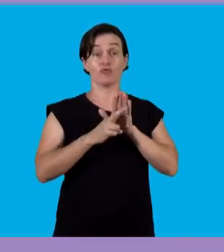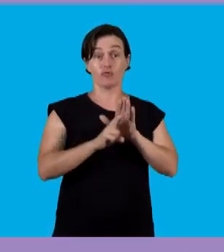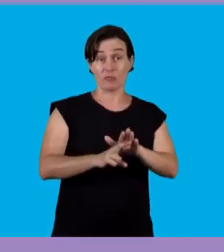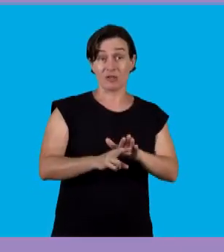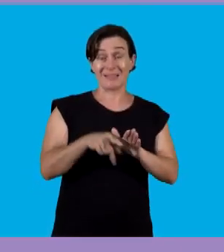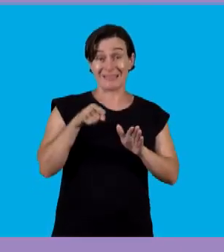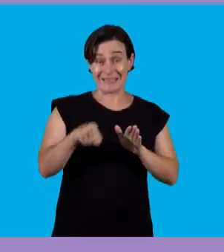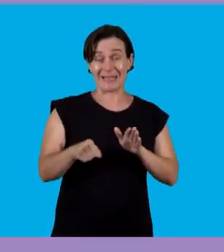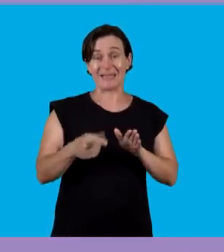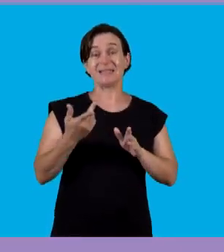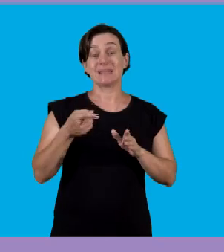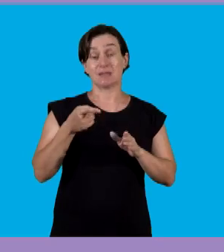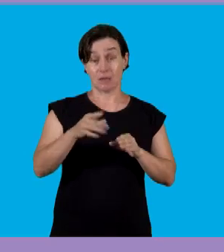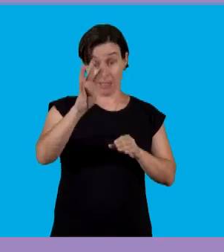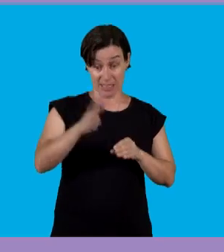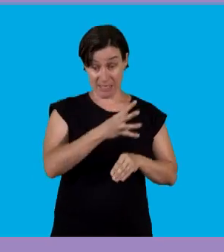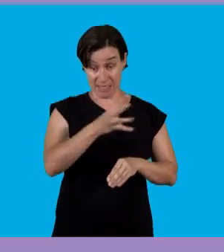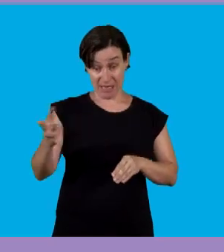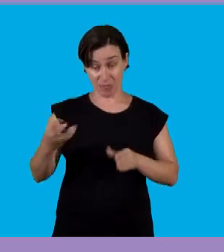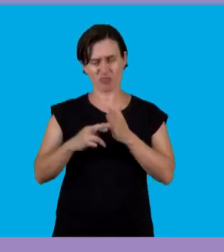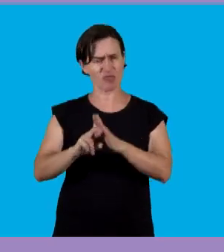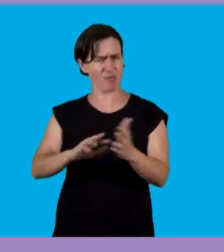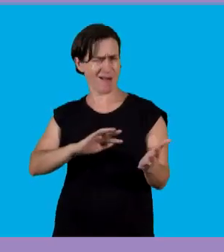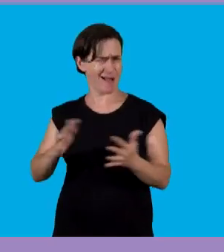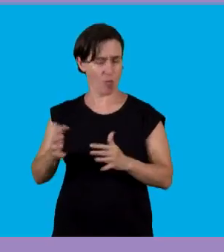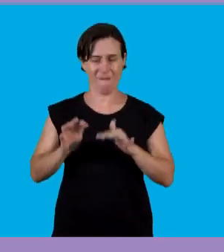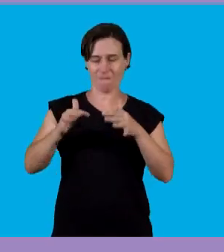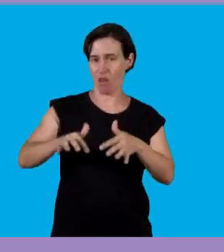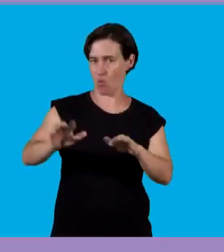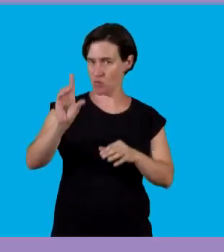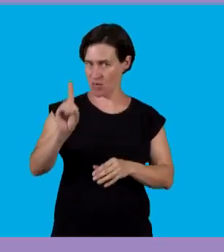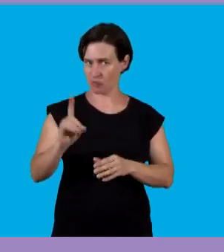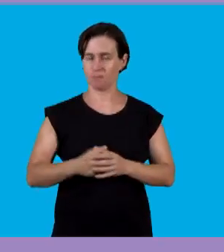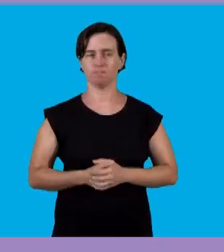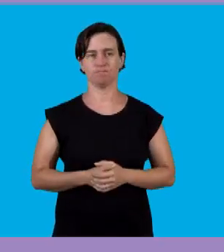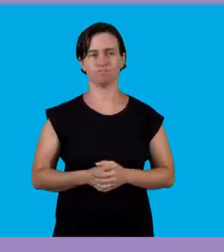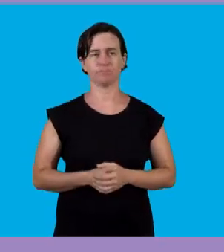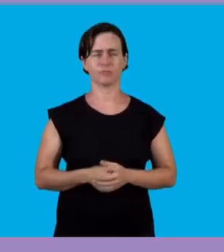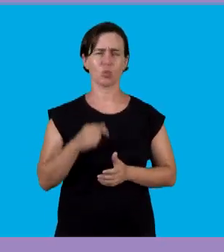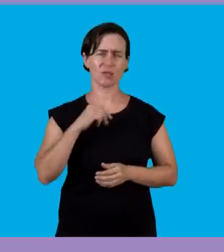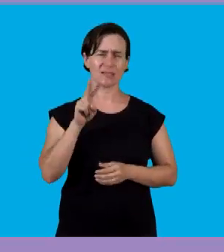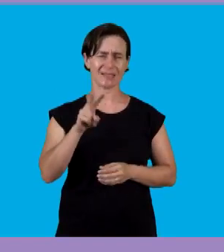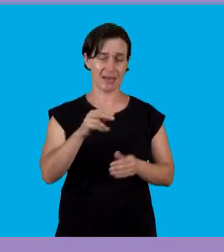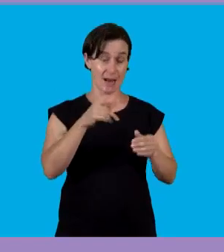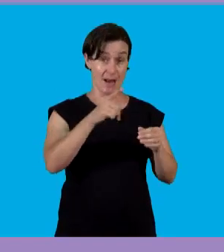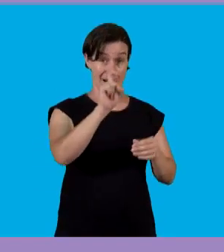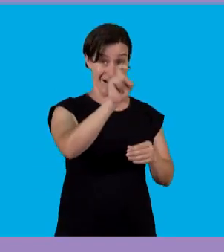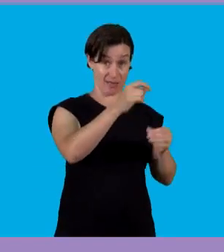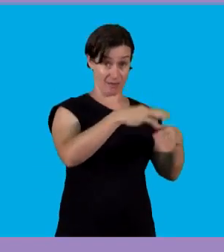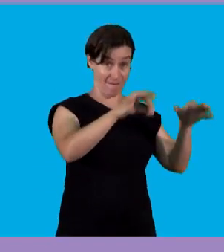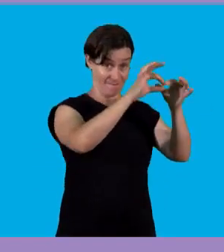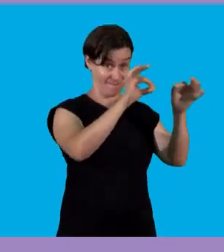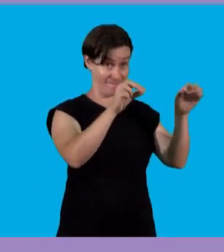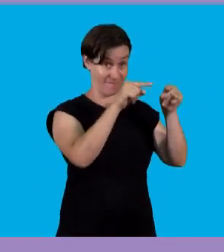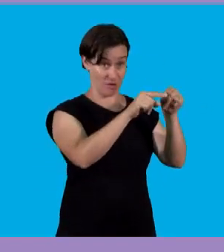represent the following table as a flow diagram. So as we can see in our table, we have been given the input values, which